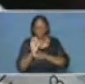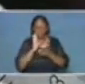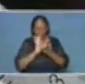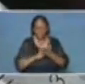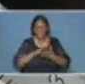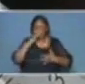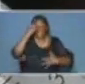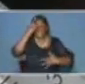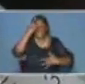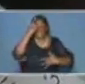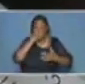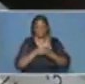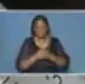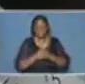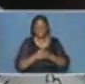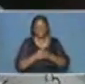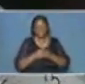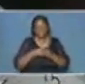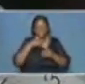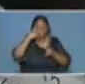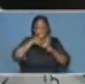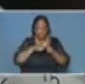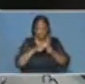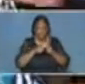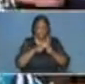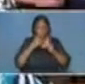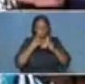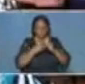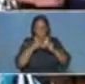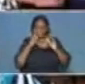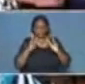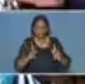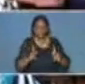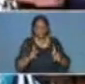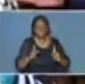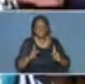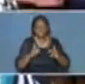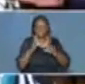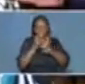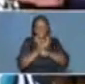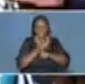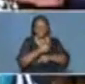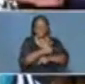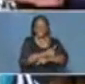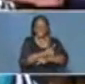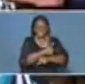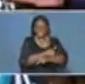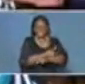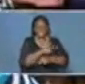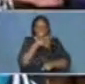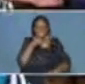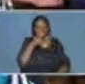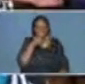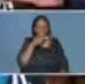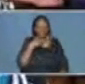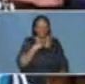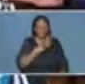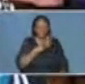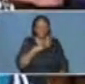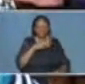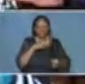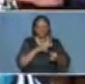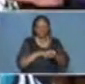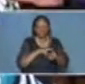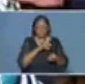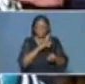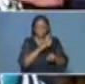the first Bahamian to receive a COVID-19 vaccine, retired nurse and former National Immunization Coordinator Ruth